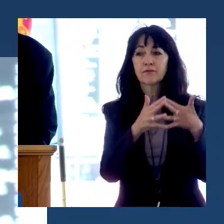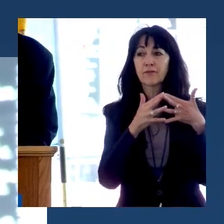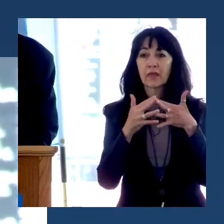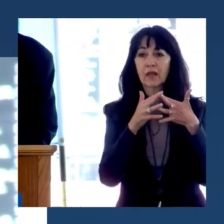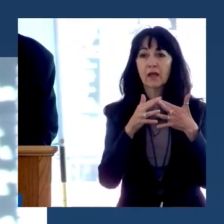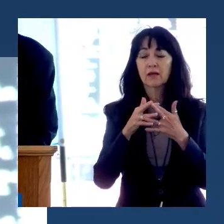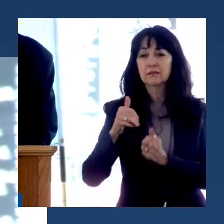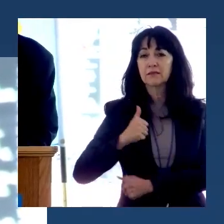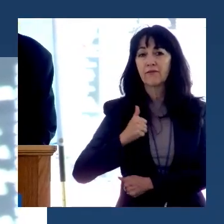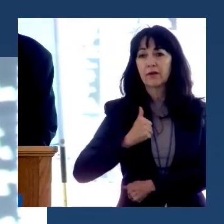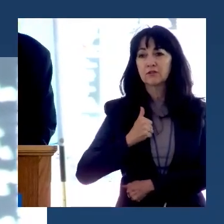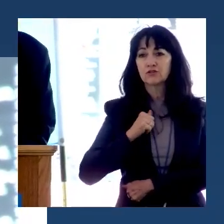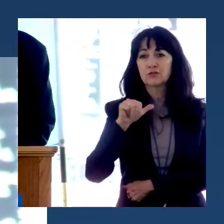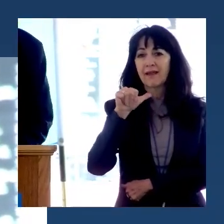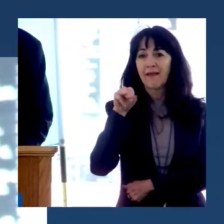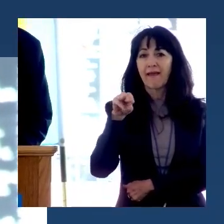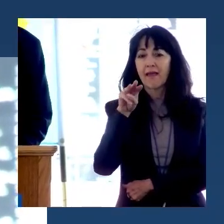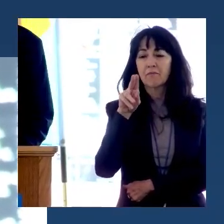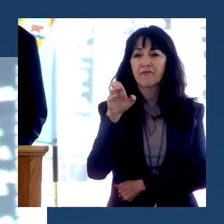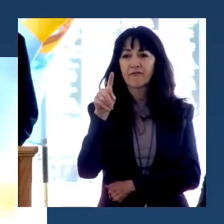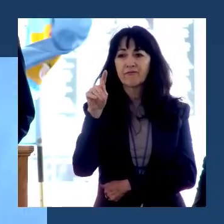American Veterans and Vets,